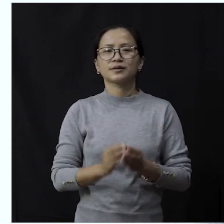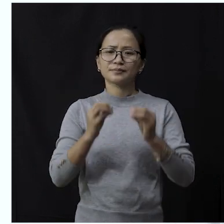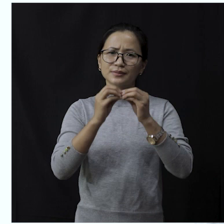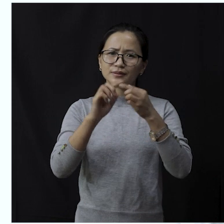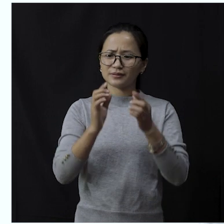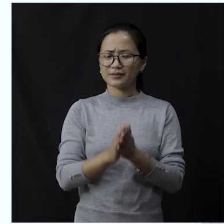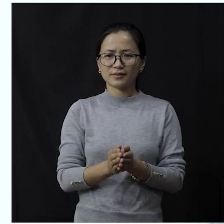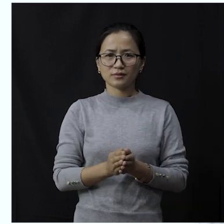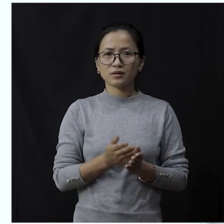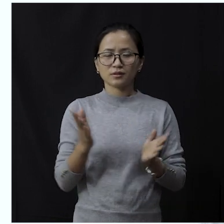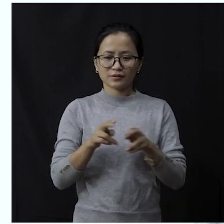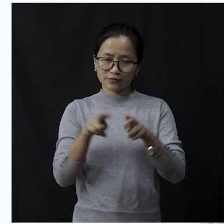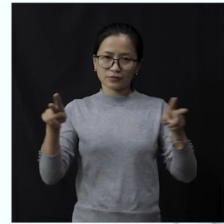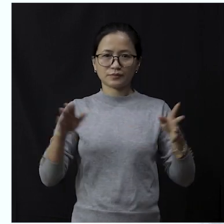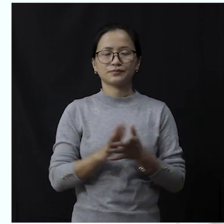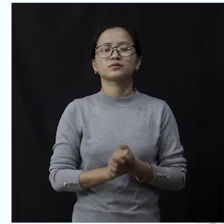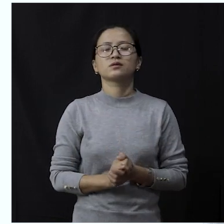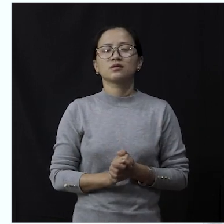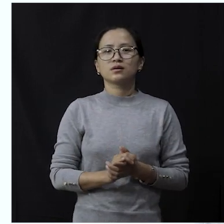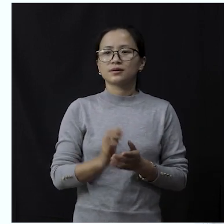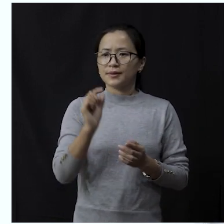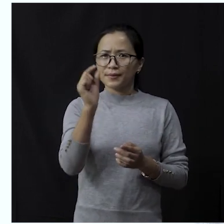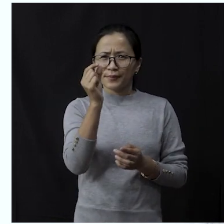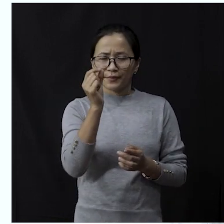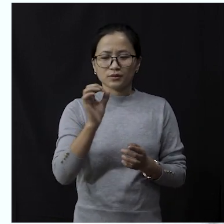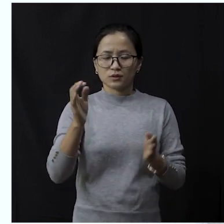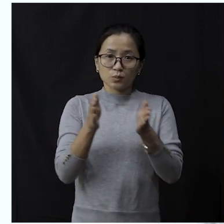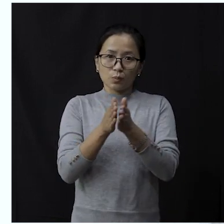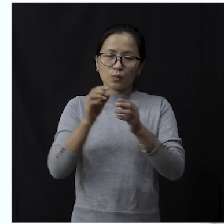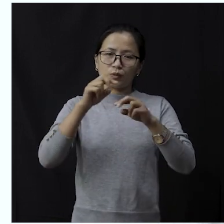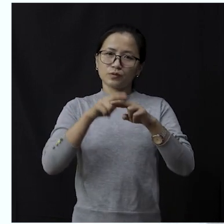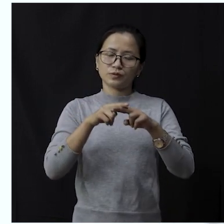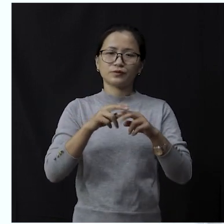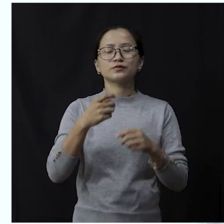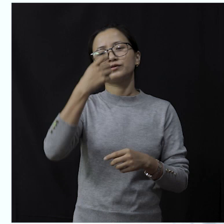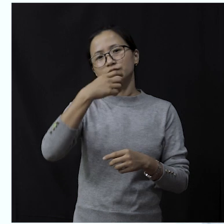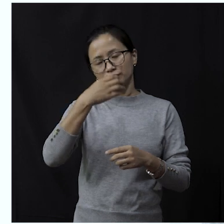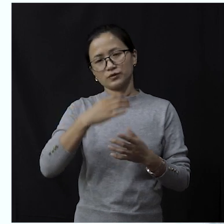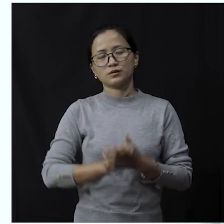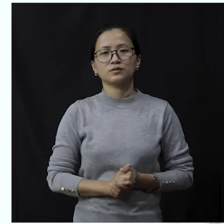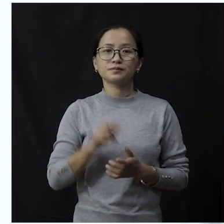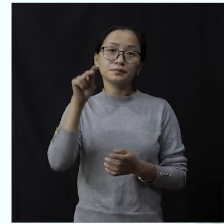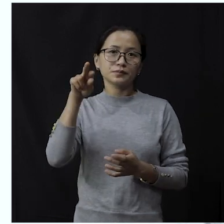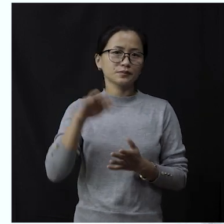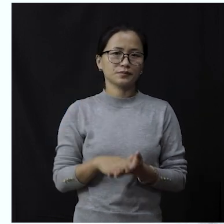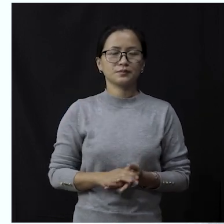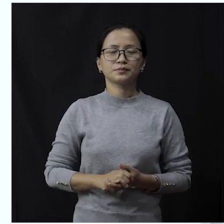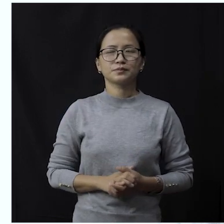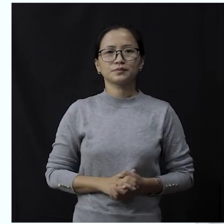again. They are usually small and round fruit. And so these are two different types of berries. Now you got the meaning of